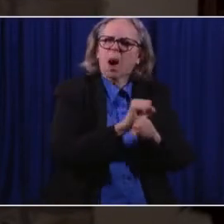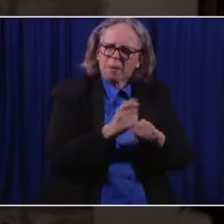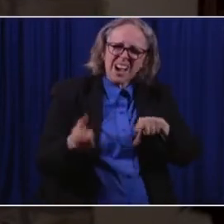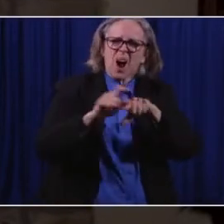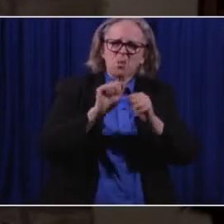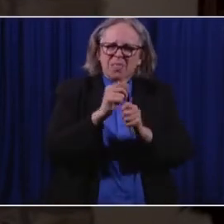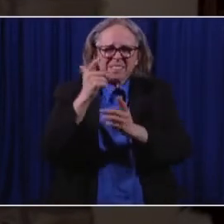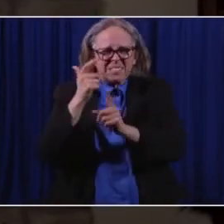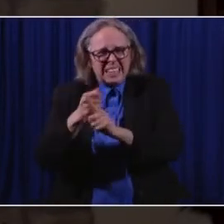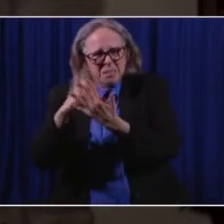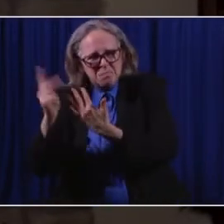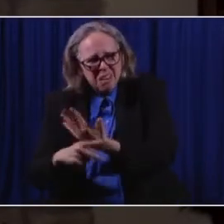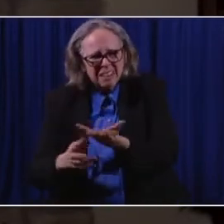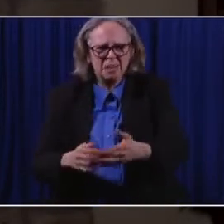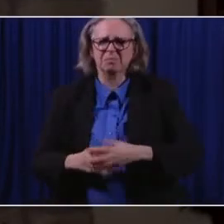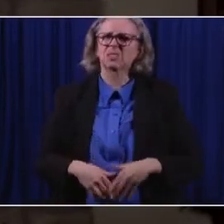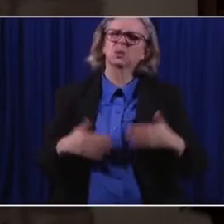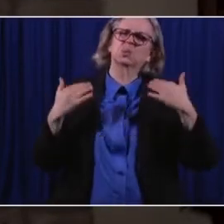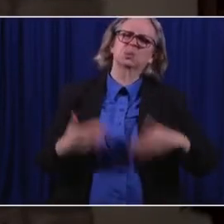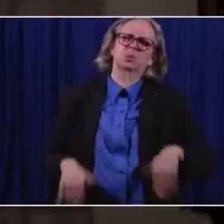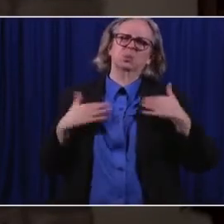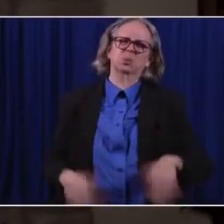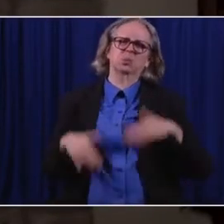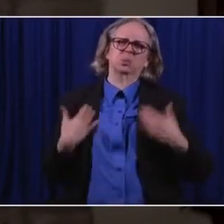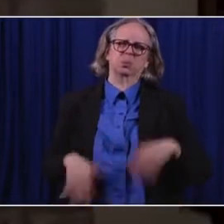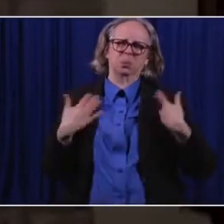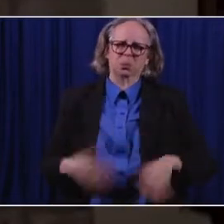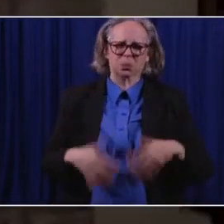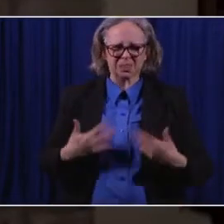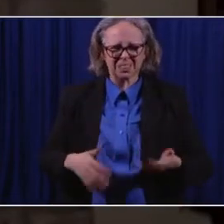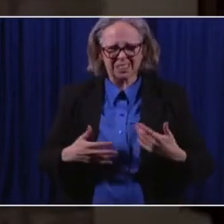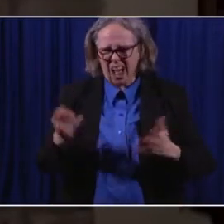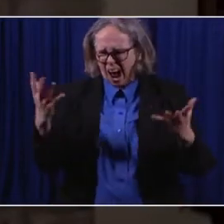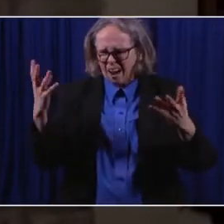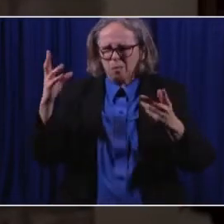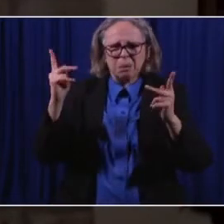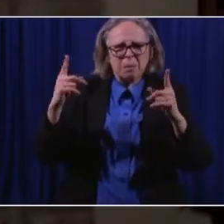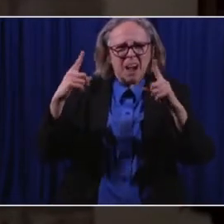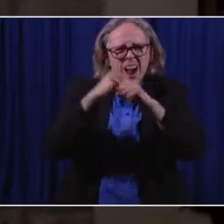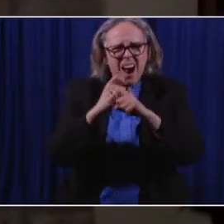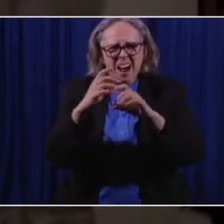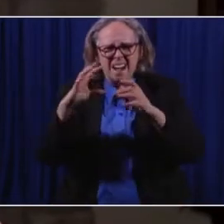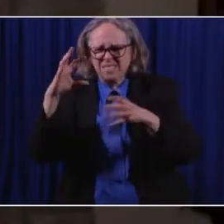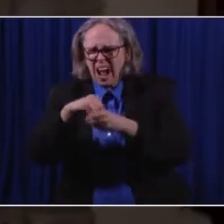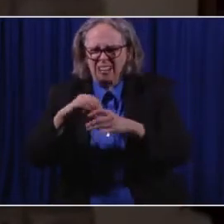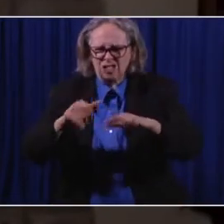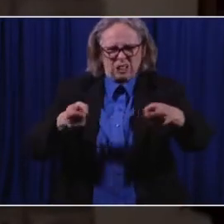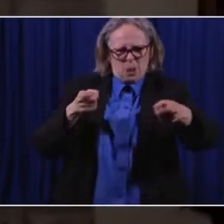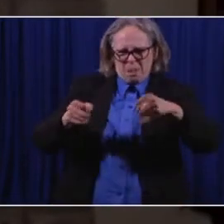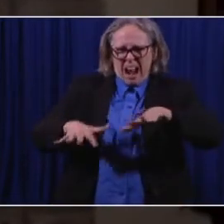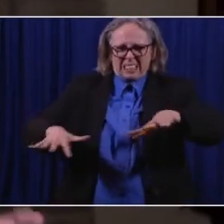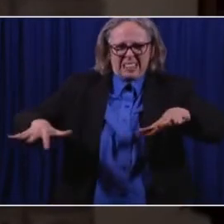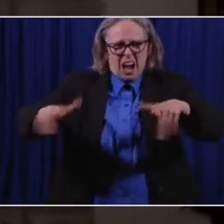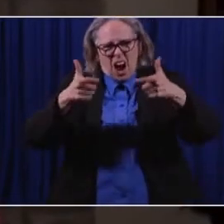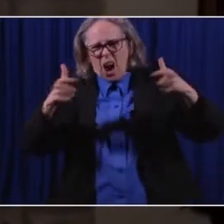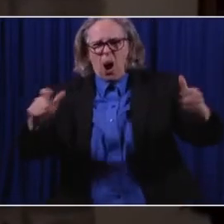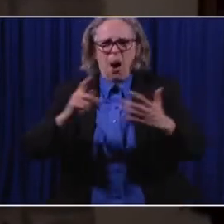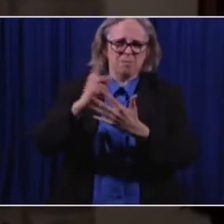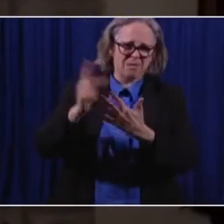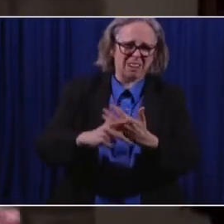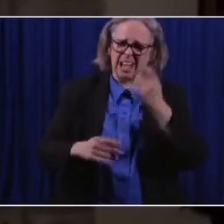know, those are the moving parts. You can analyze what the moving parts are, and, you know, we just got to speed it up. We got to get moving